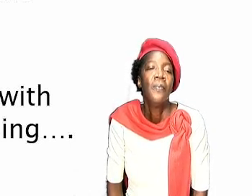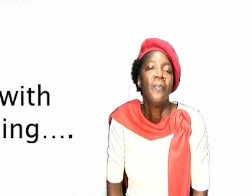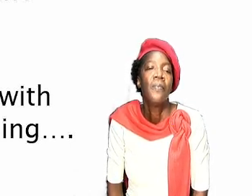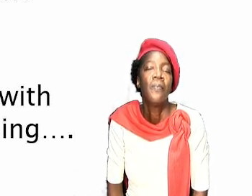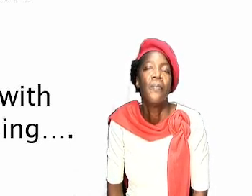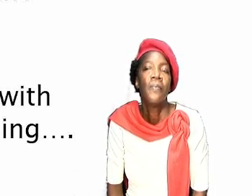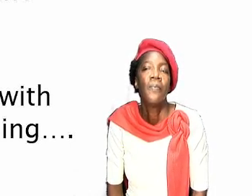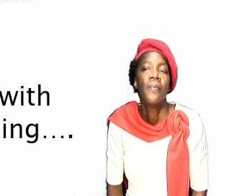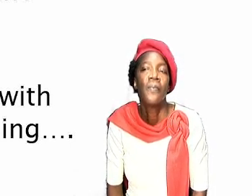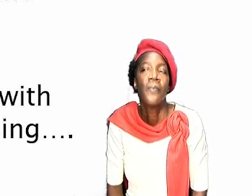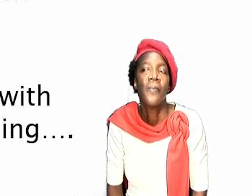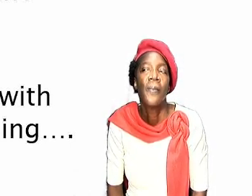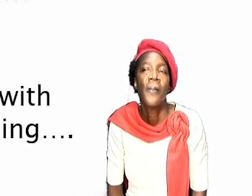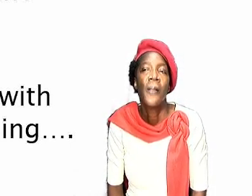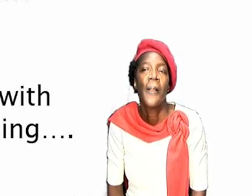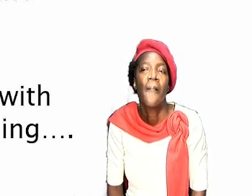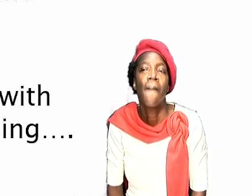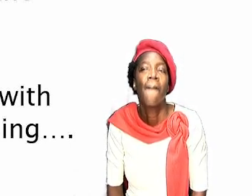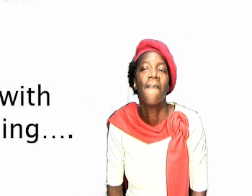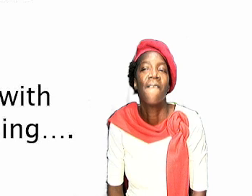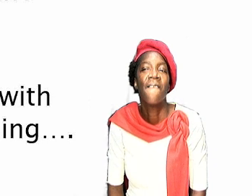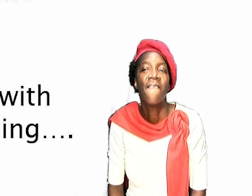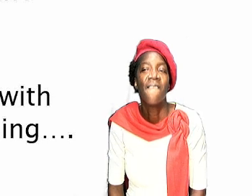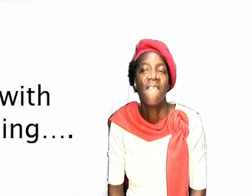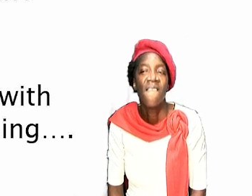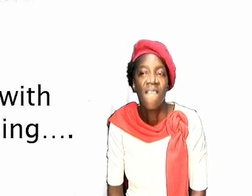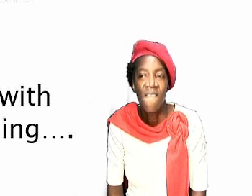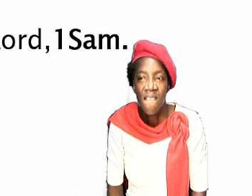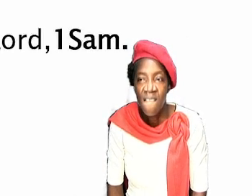So let's look at the other slide.